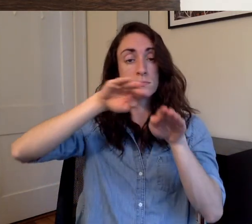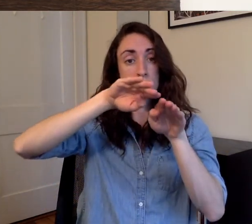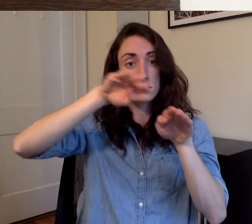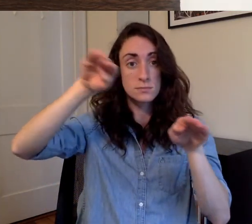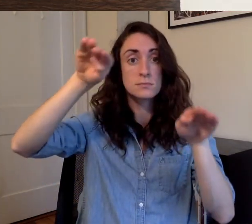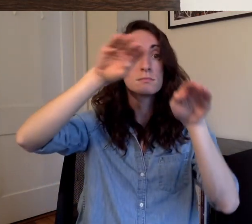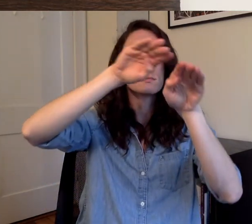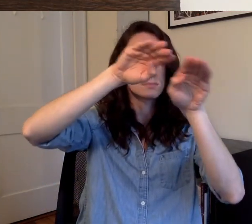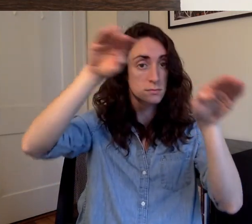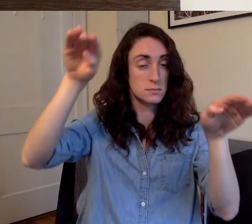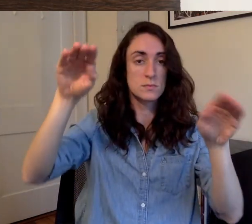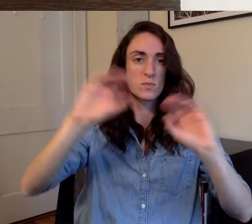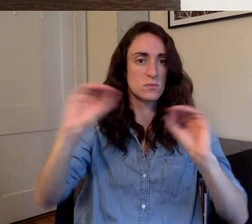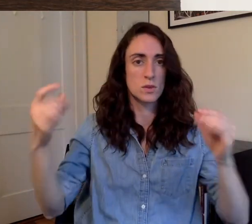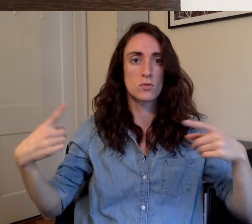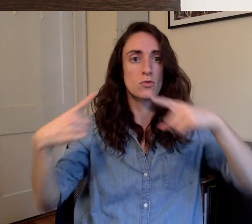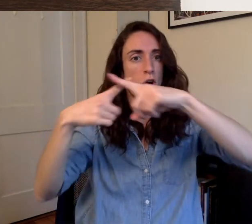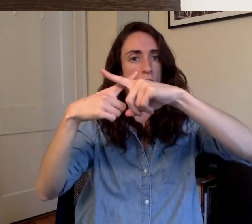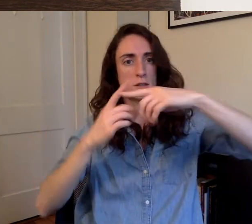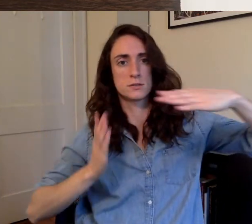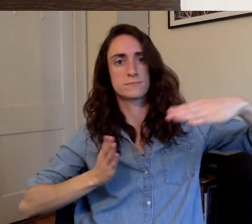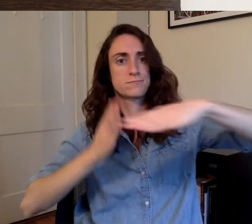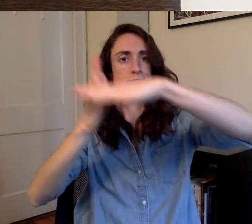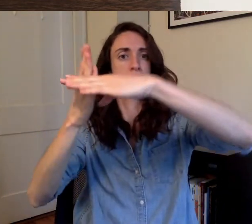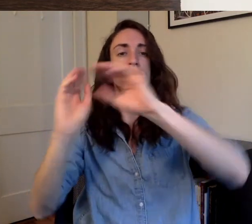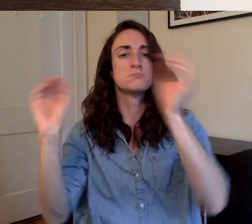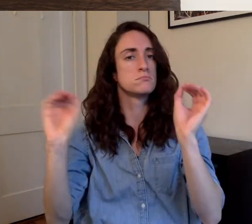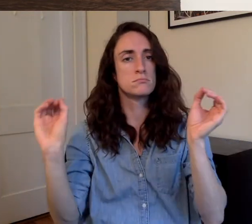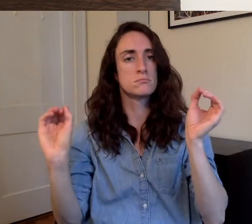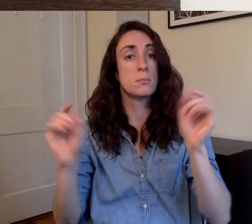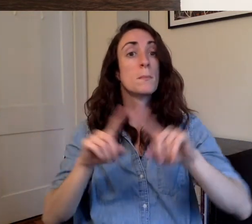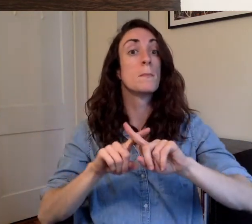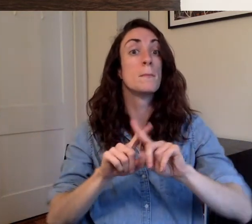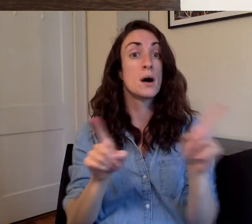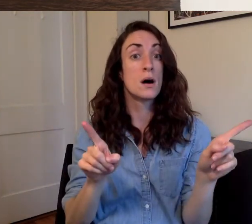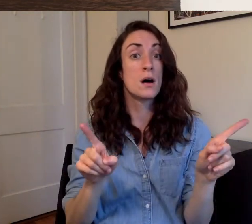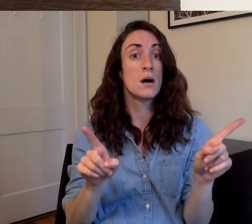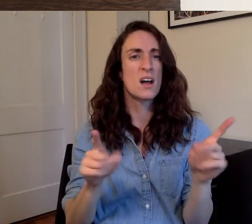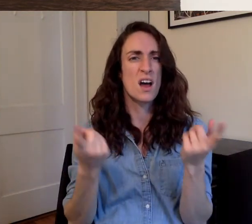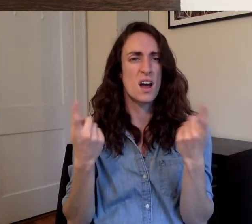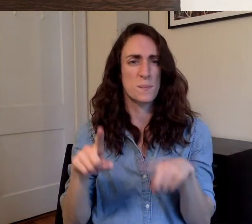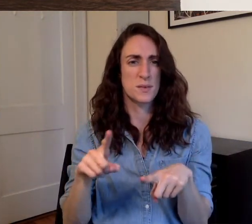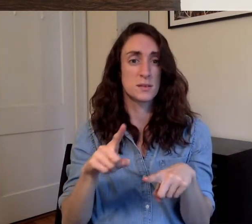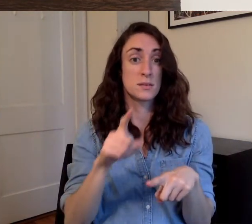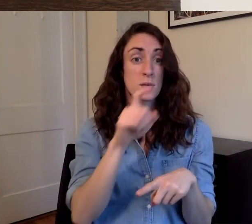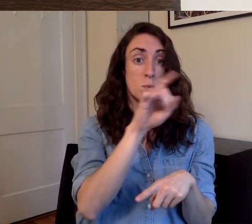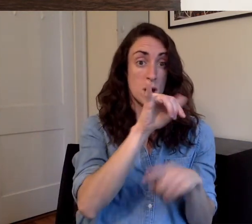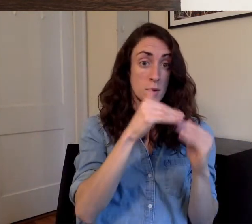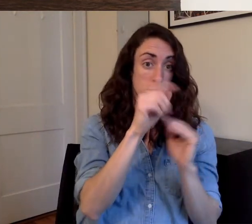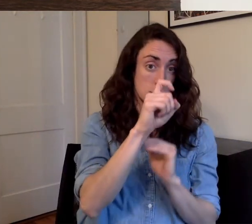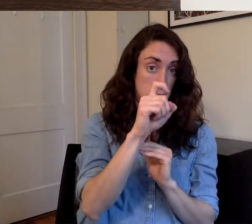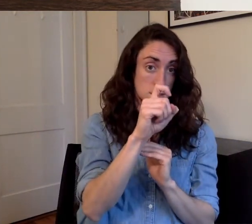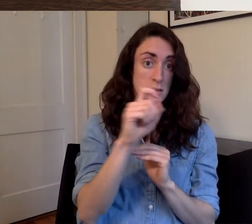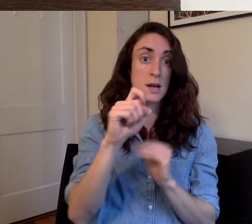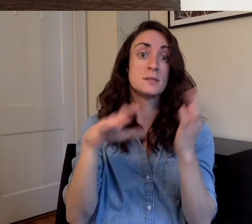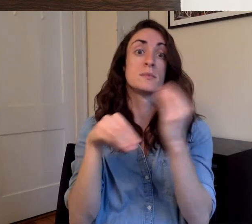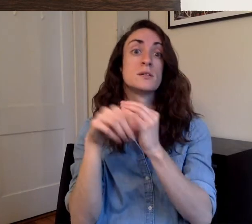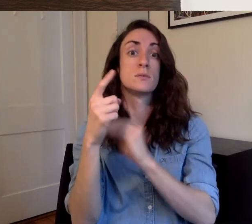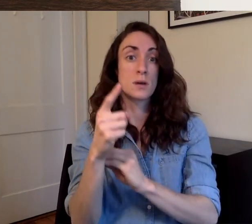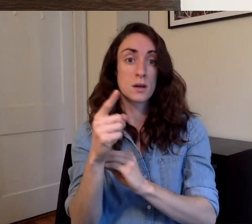like as the functions change, the graphs sort of jump up the coordinate plane a little bit.